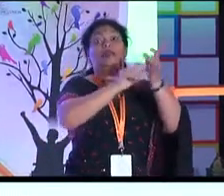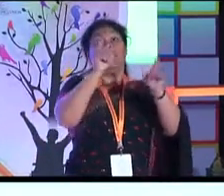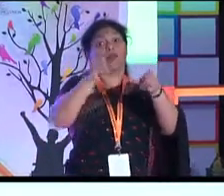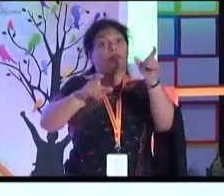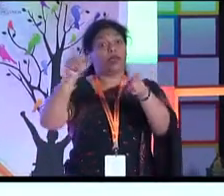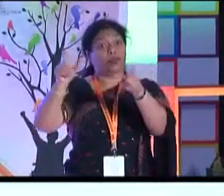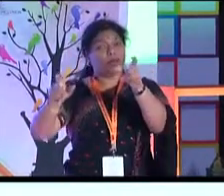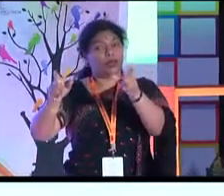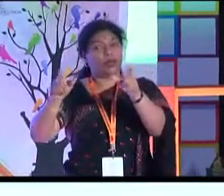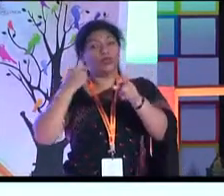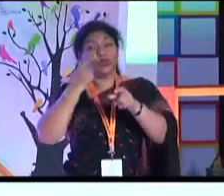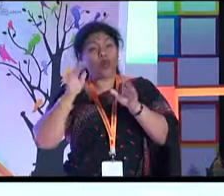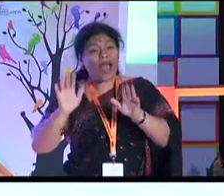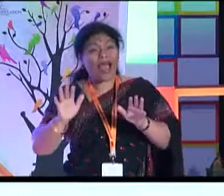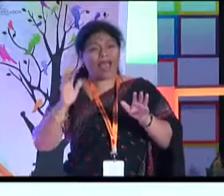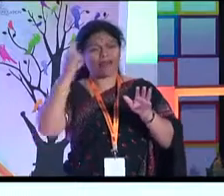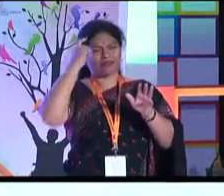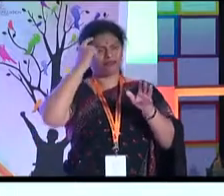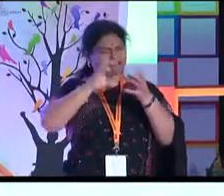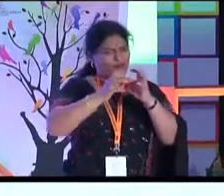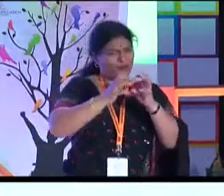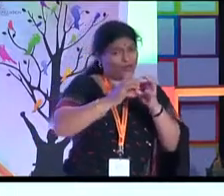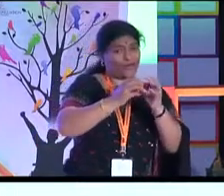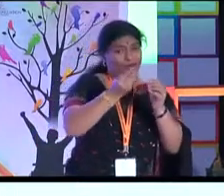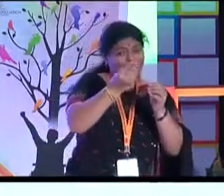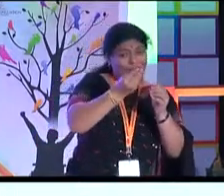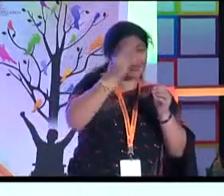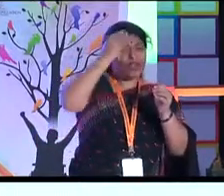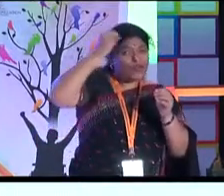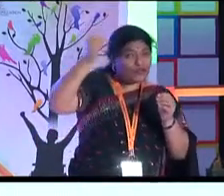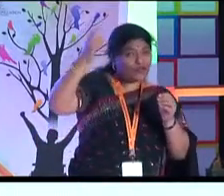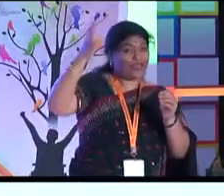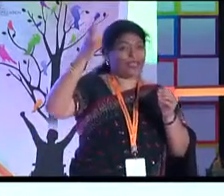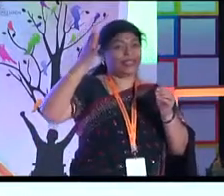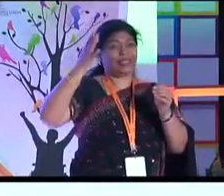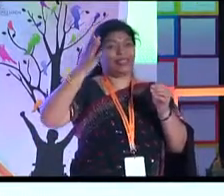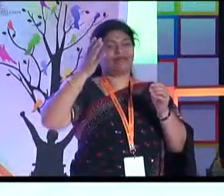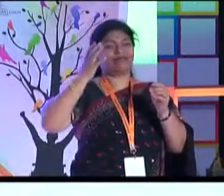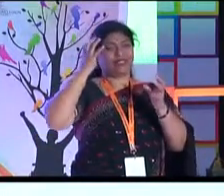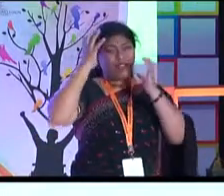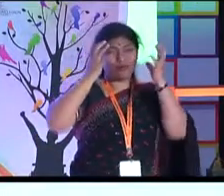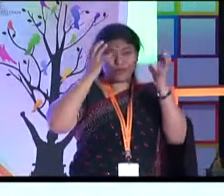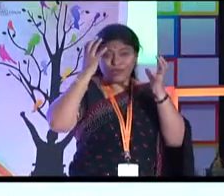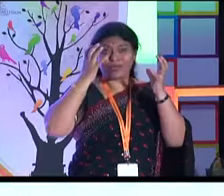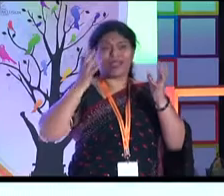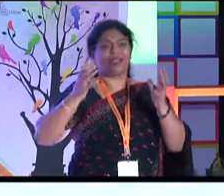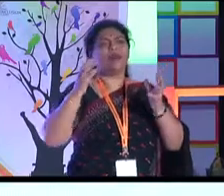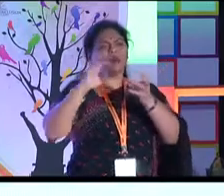some form of dementia, Alzheimer's, Parkinson's, dementia,